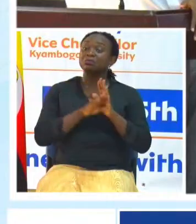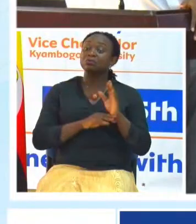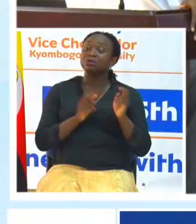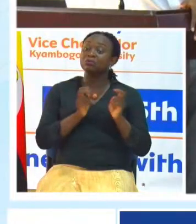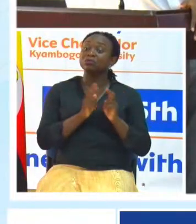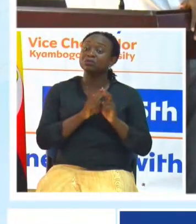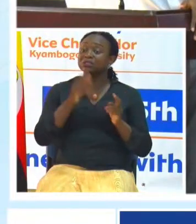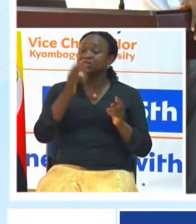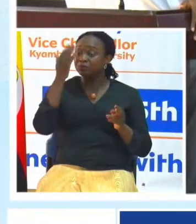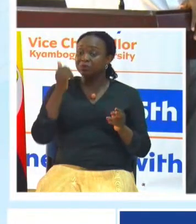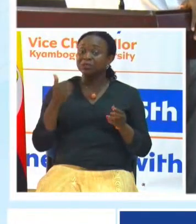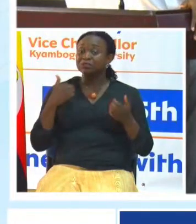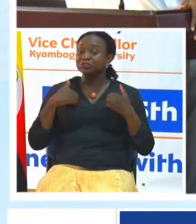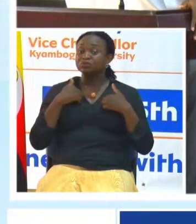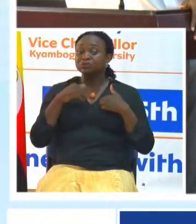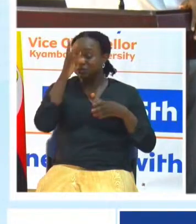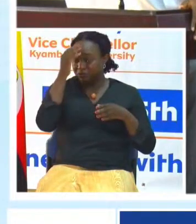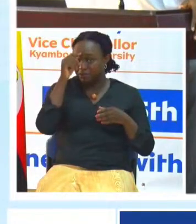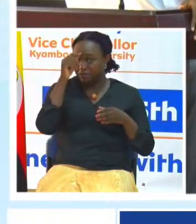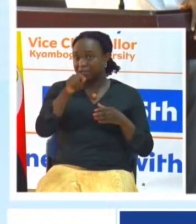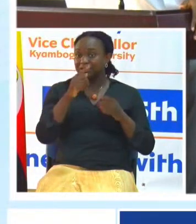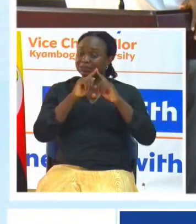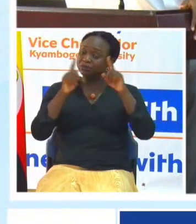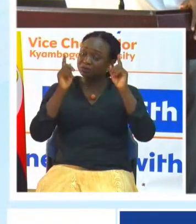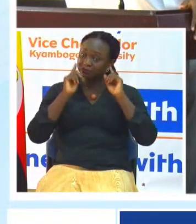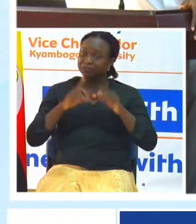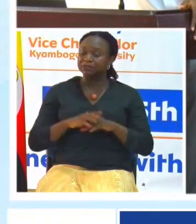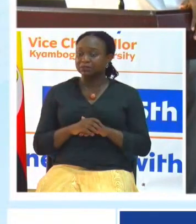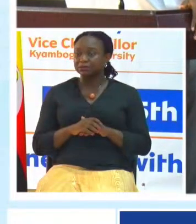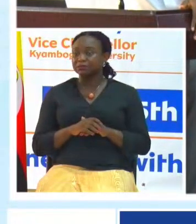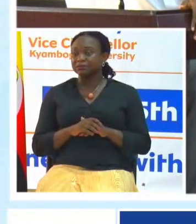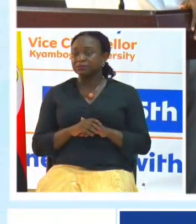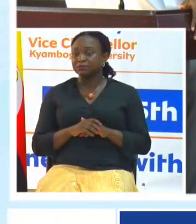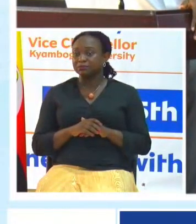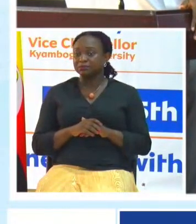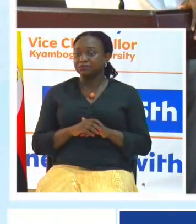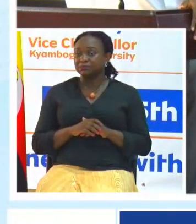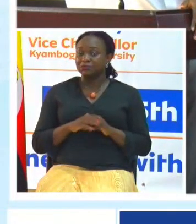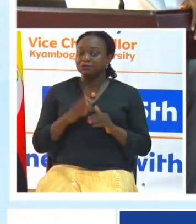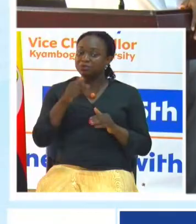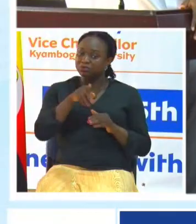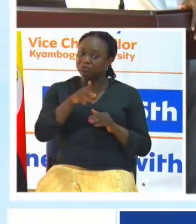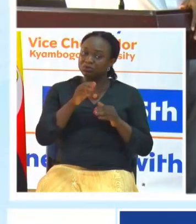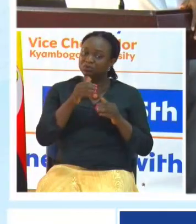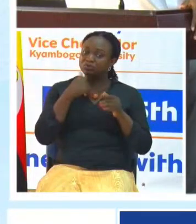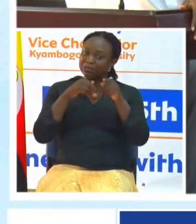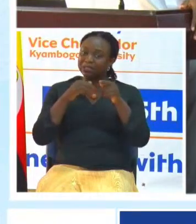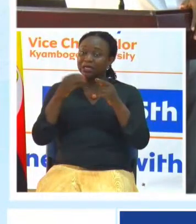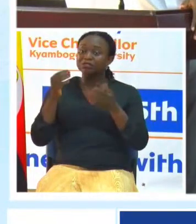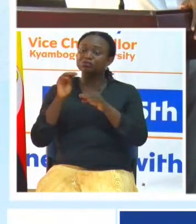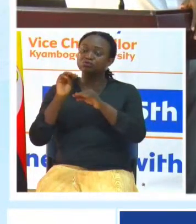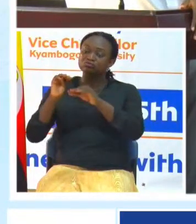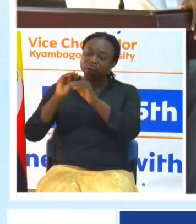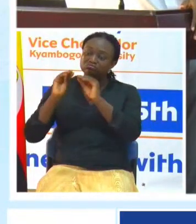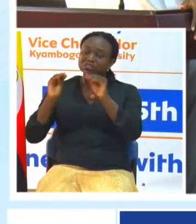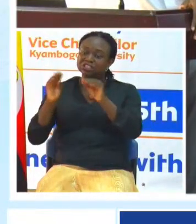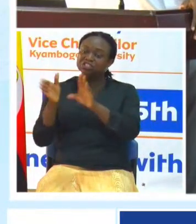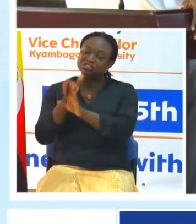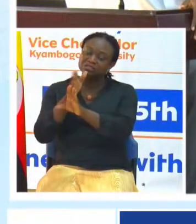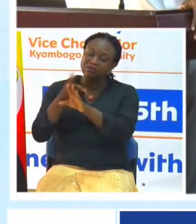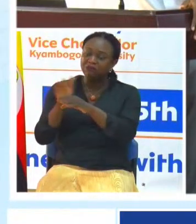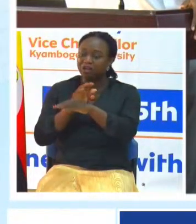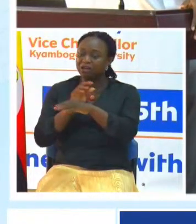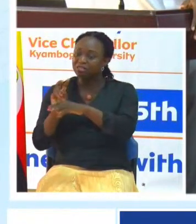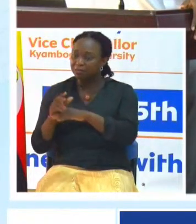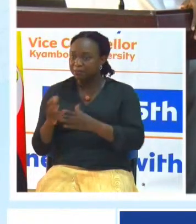reason as to why you wish to study in that university under his mentorship or her mentorship in that specific